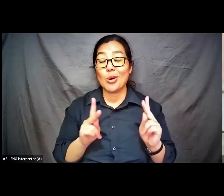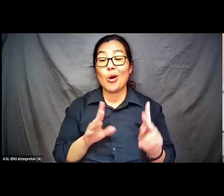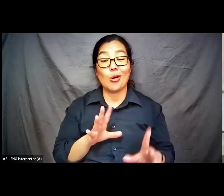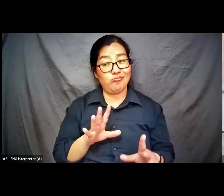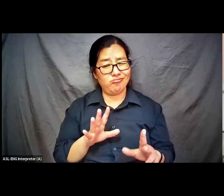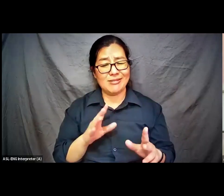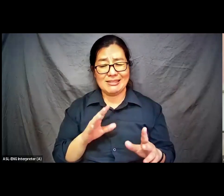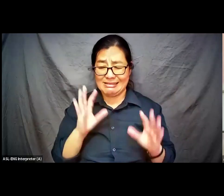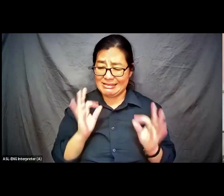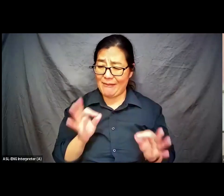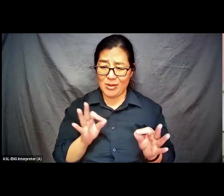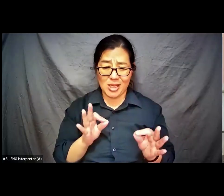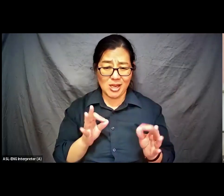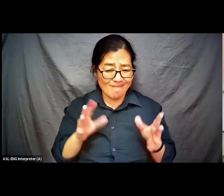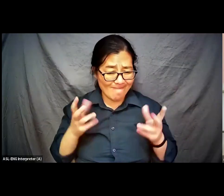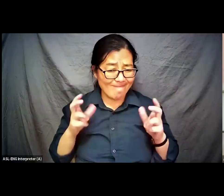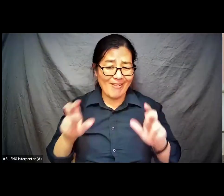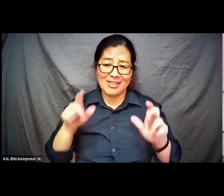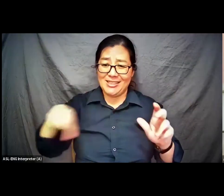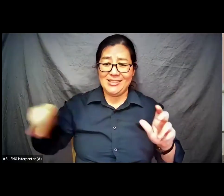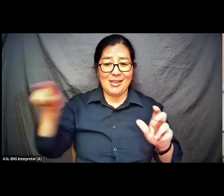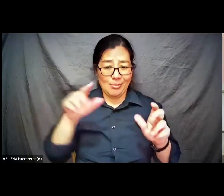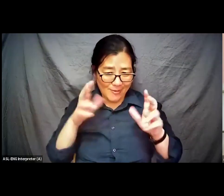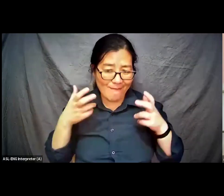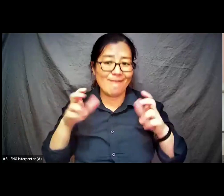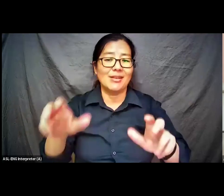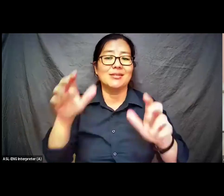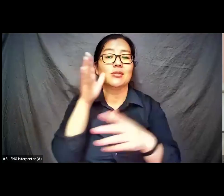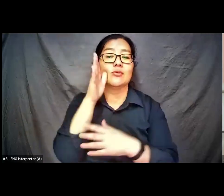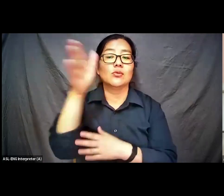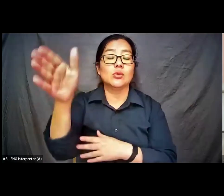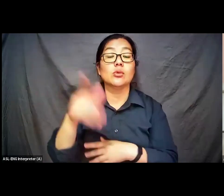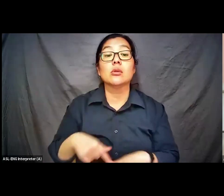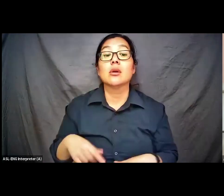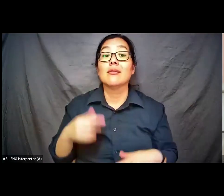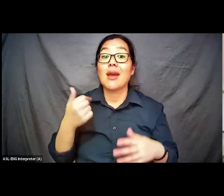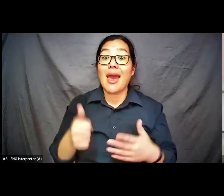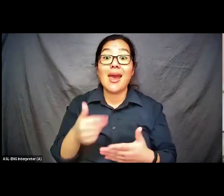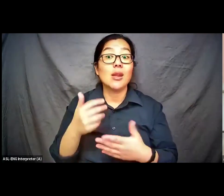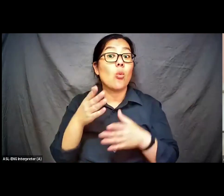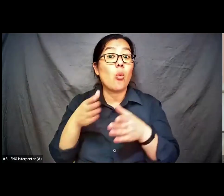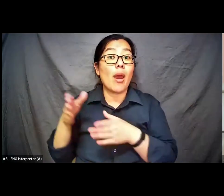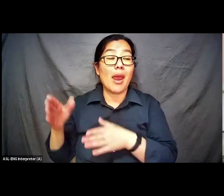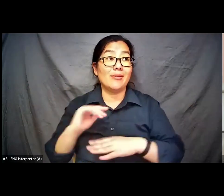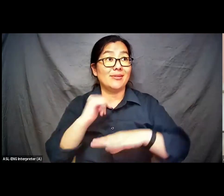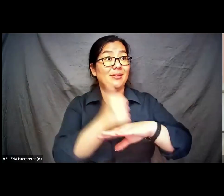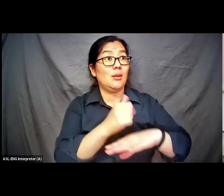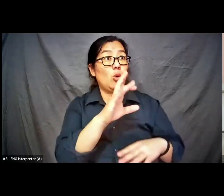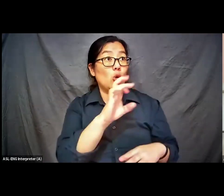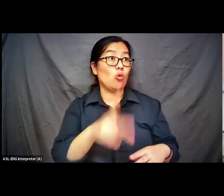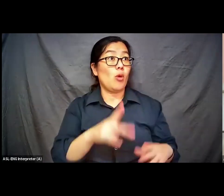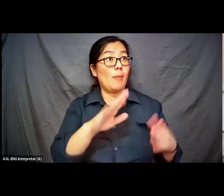like, I don't know if it was even imposter syndrome. I almost a rejection of the idea of being a scholar activist,